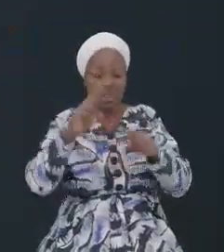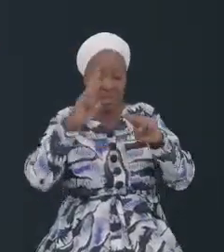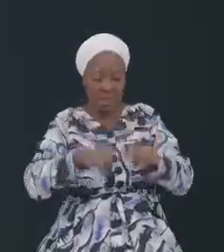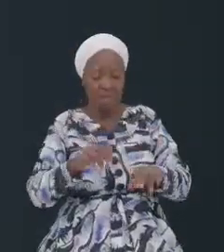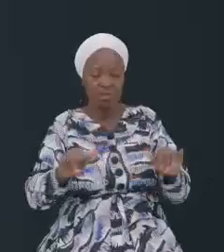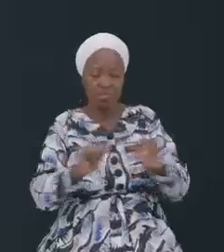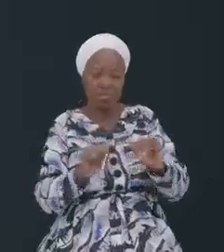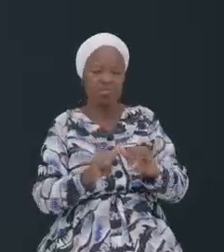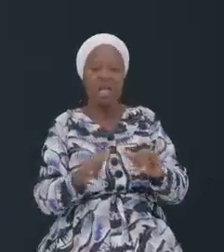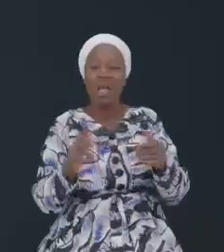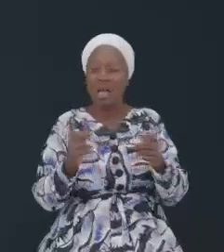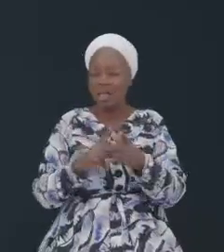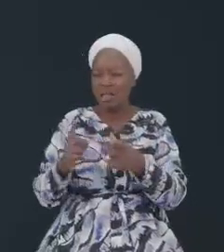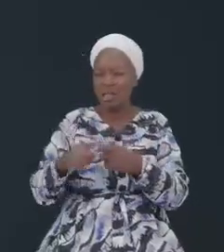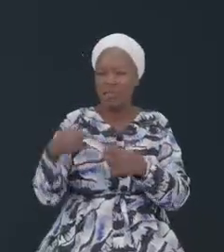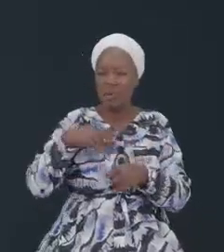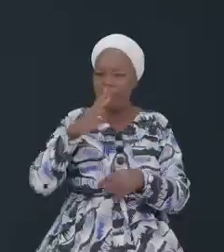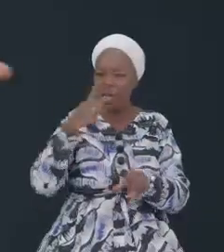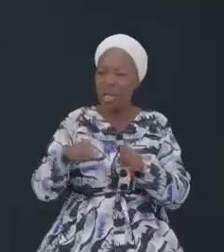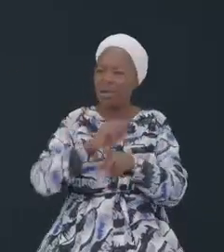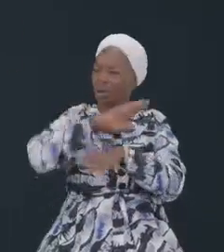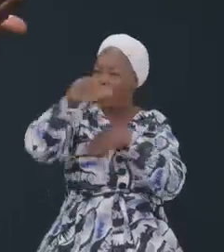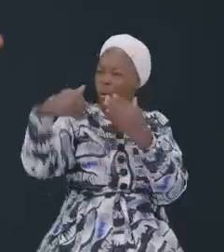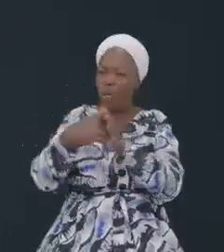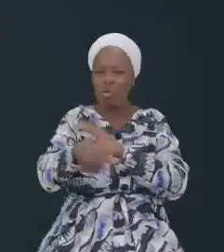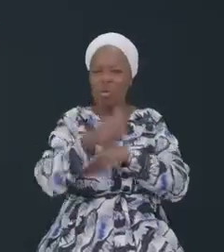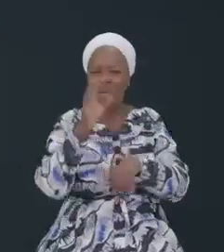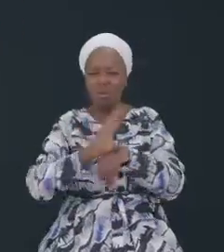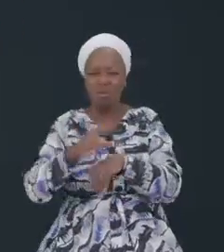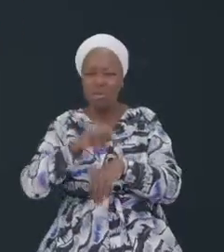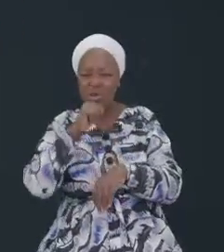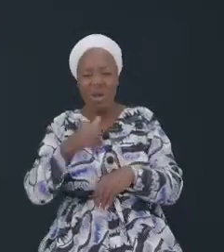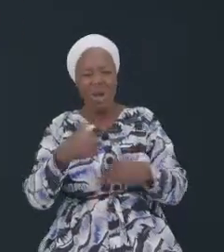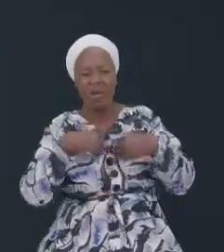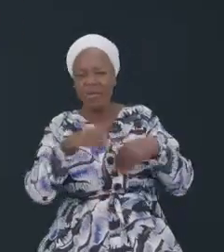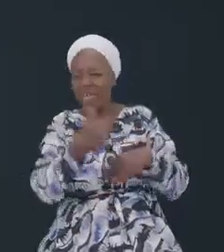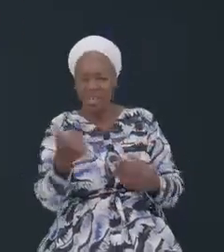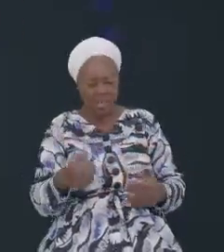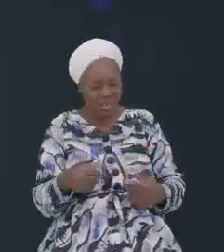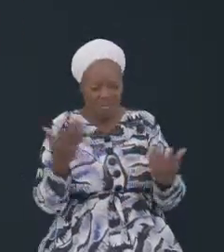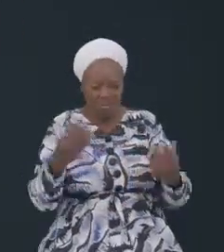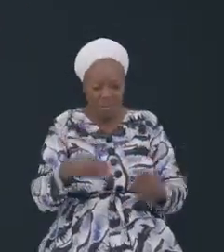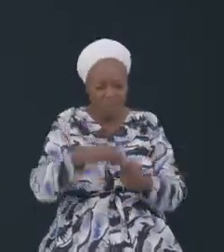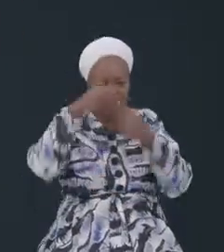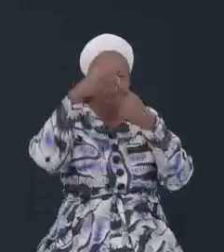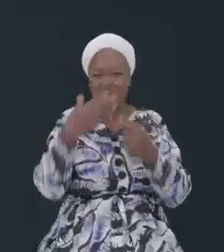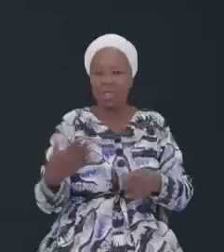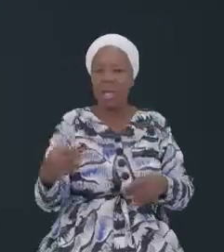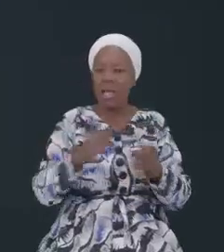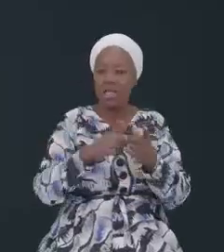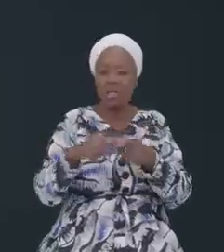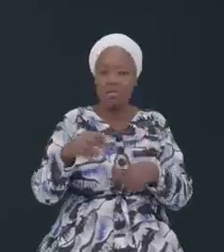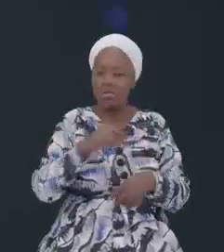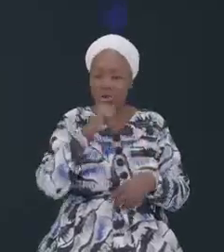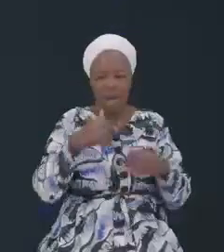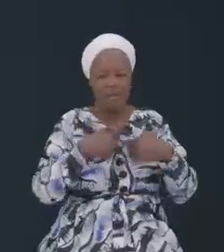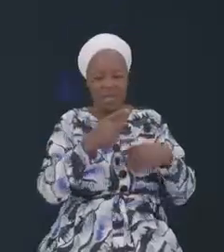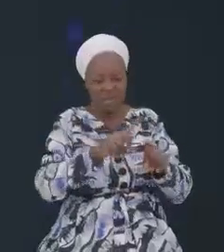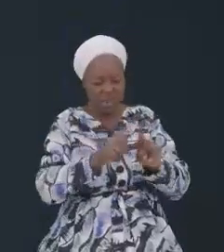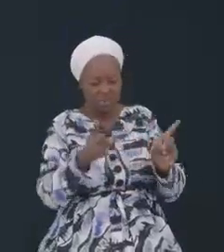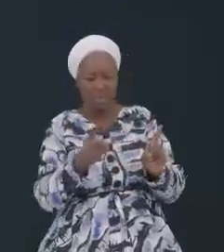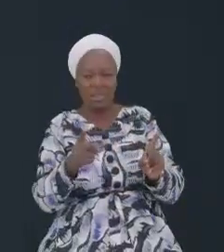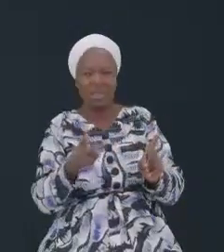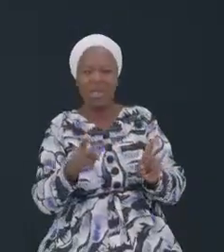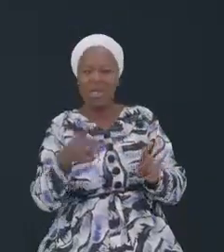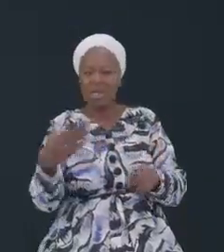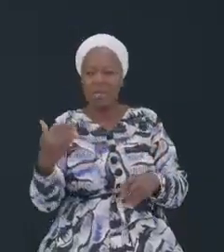will be trampling over us. We'll not have any distinctive, any distinction, any difference between us and the world.